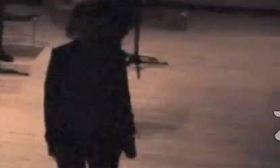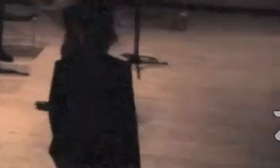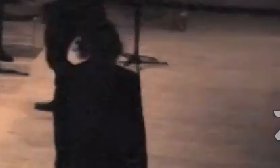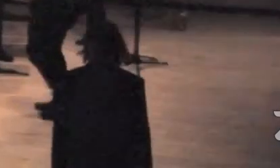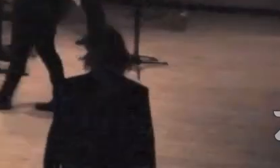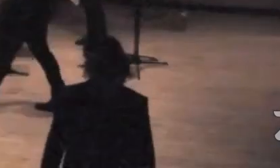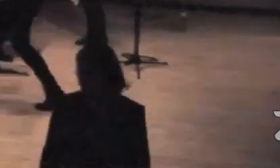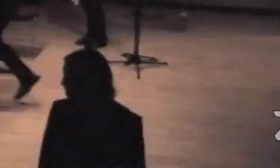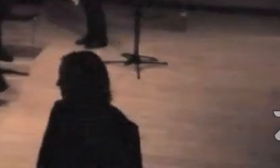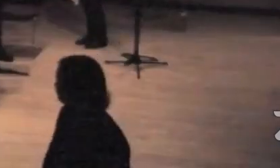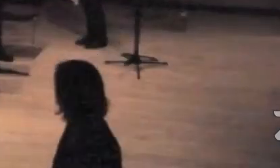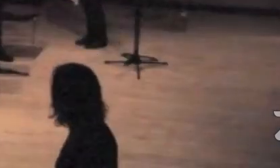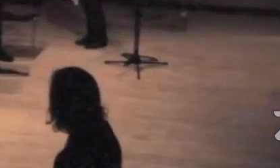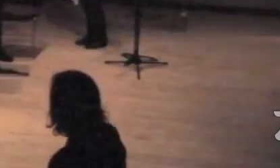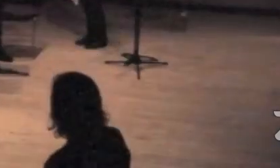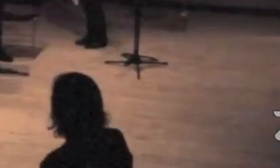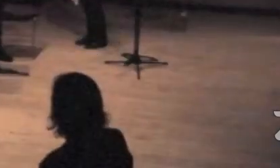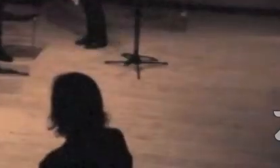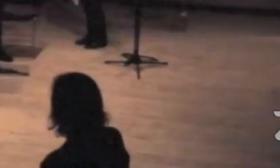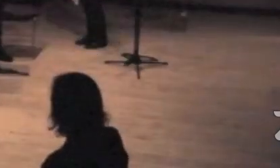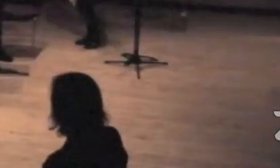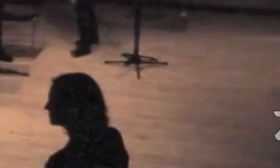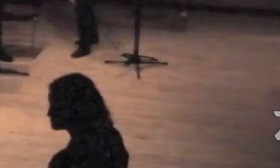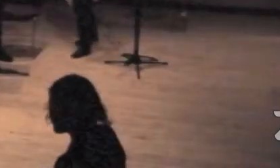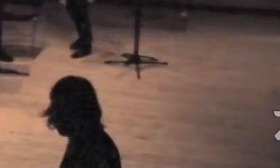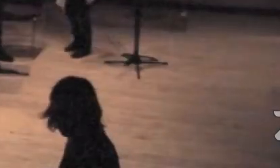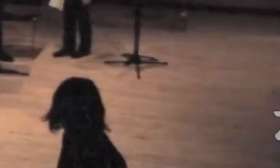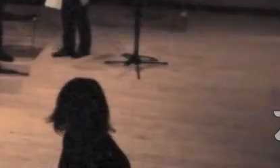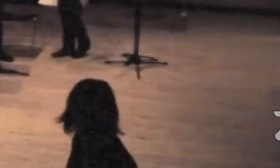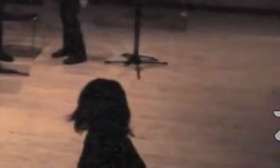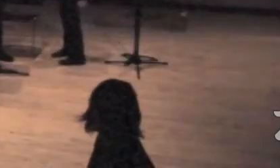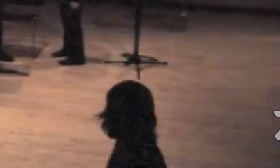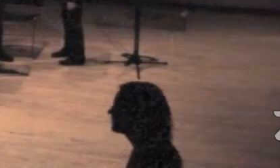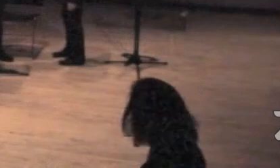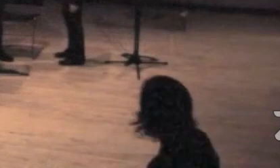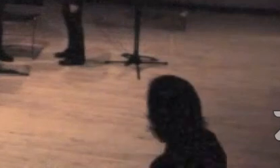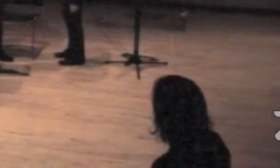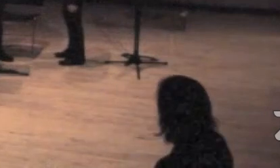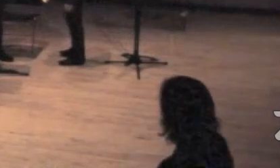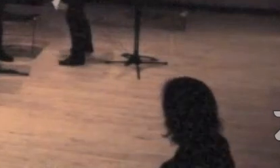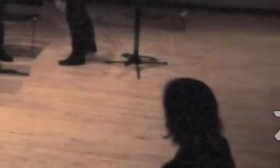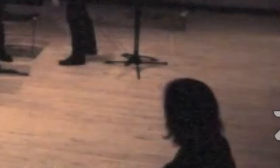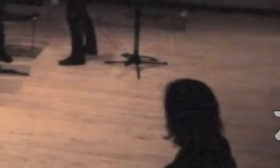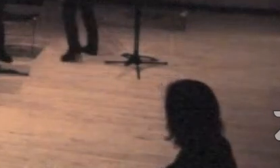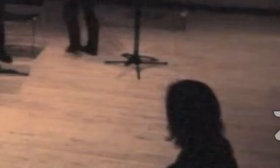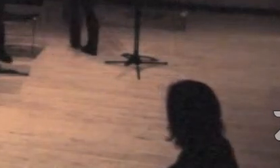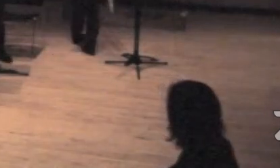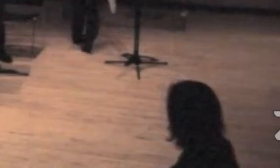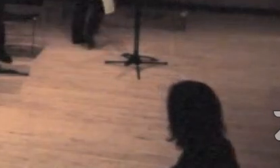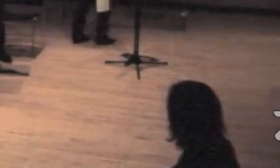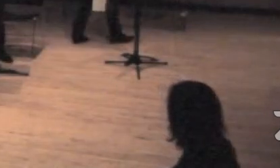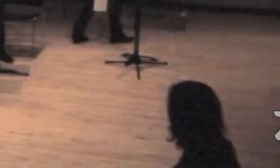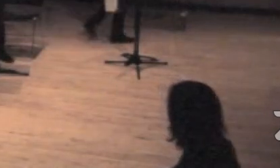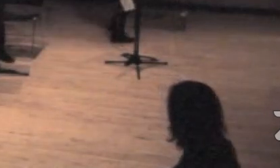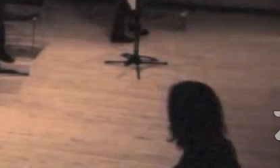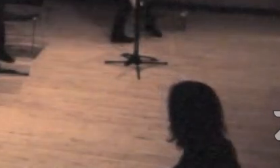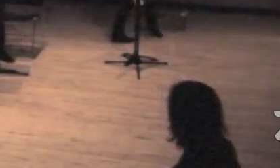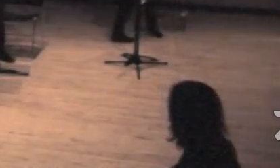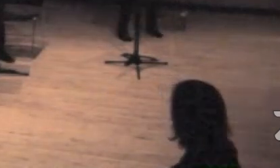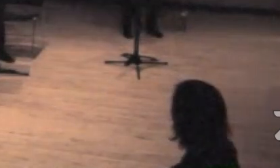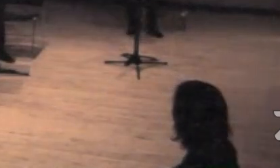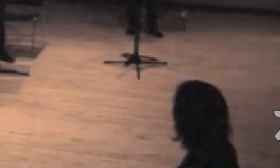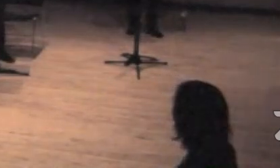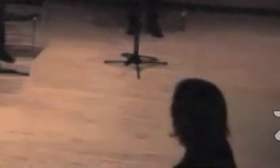towards it does that work yes yeah is that better okay it's kind of nice then it becomes